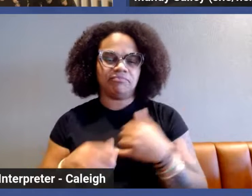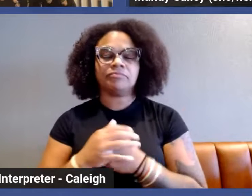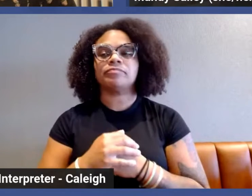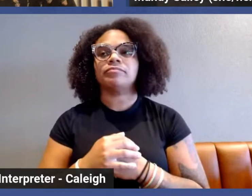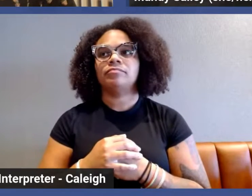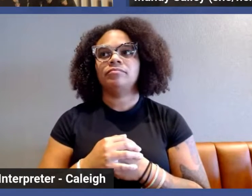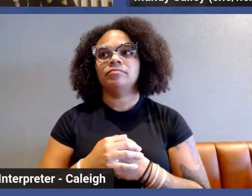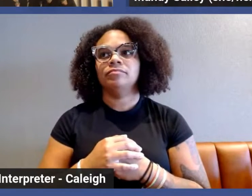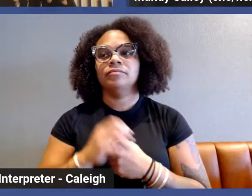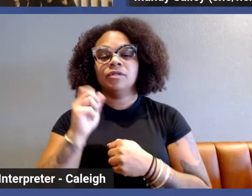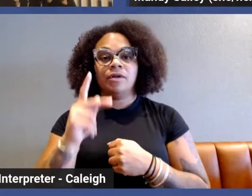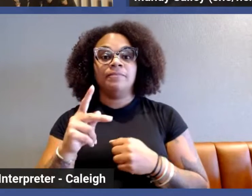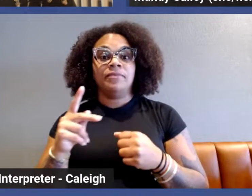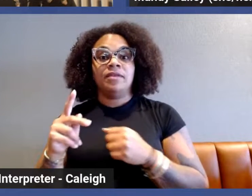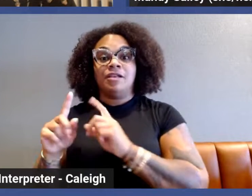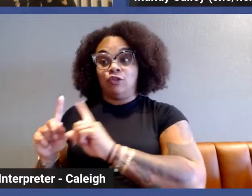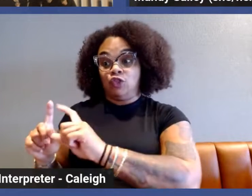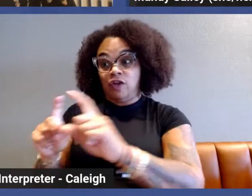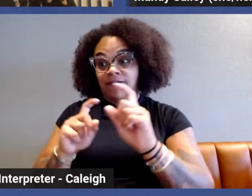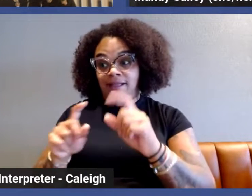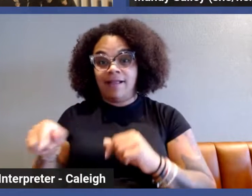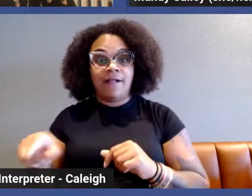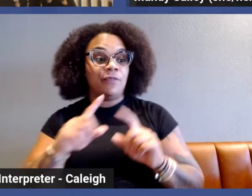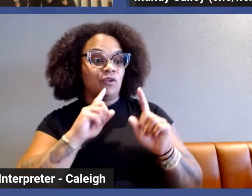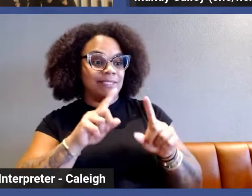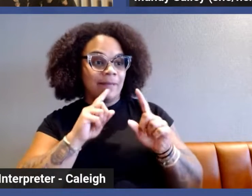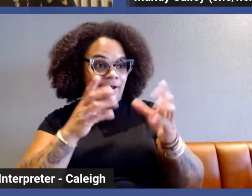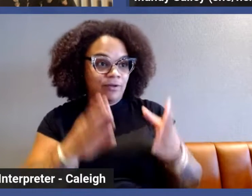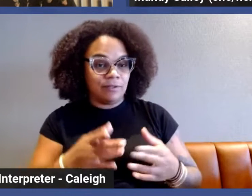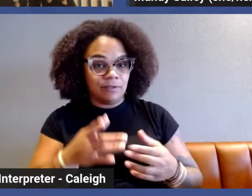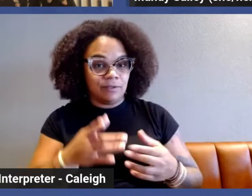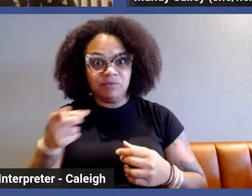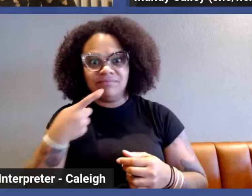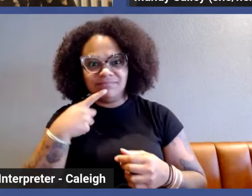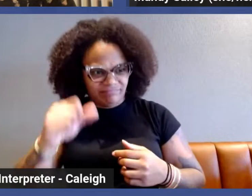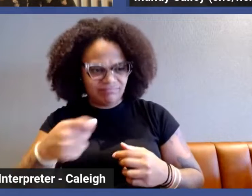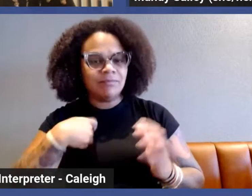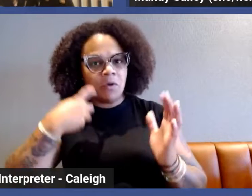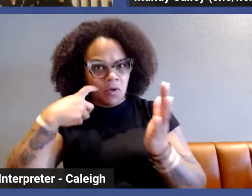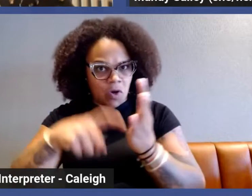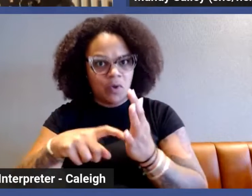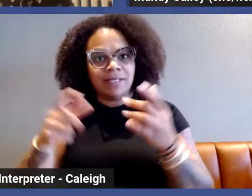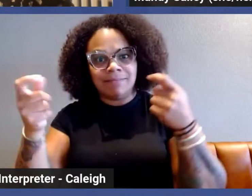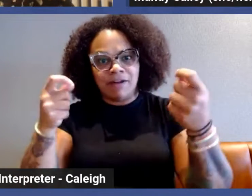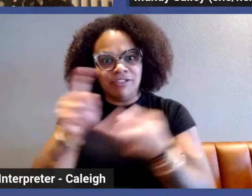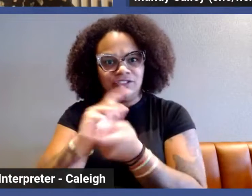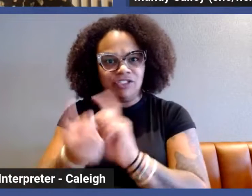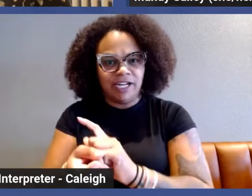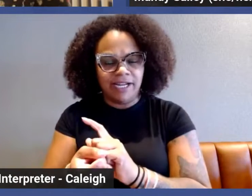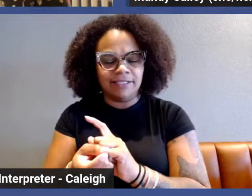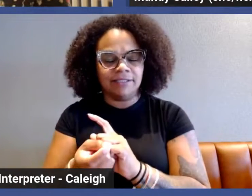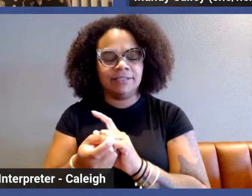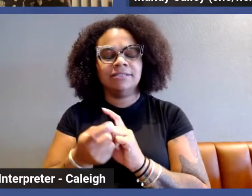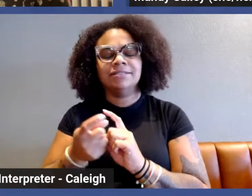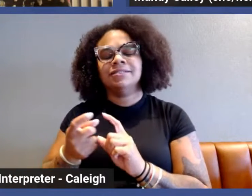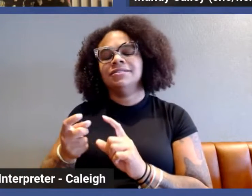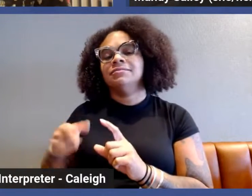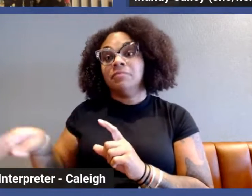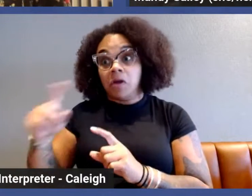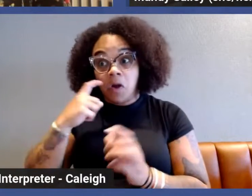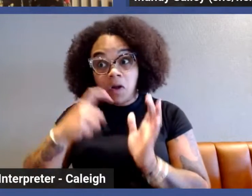the respondents surveyed that noticed a change in the moderation, what moderation changes did they notice sort